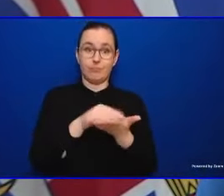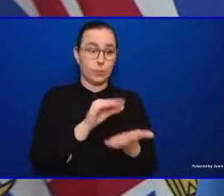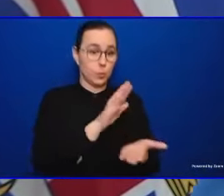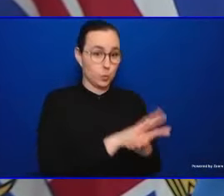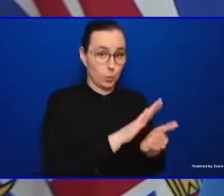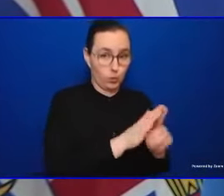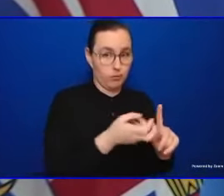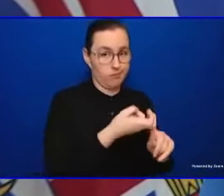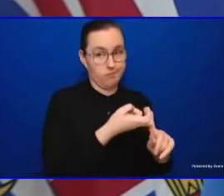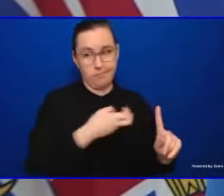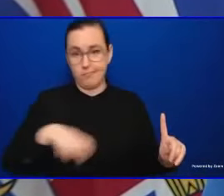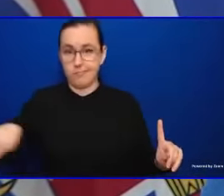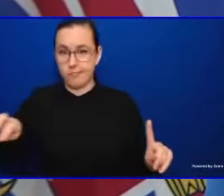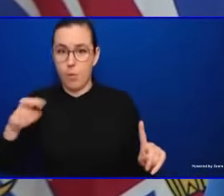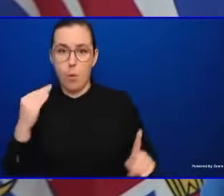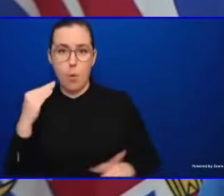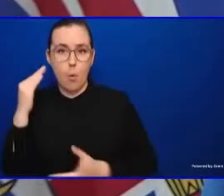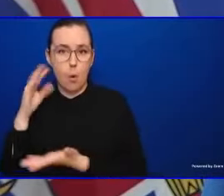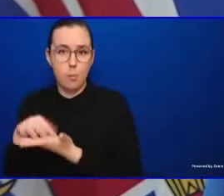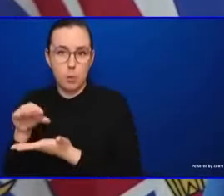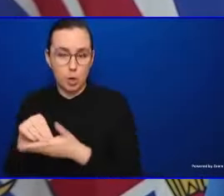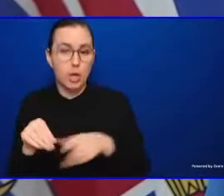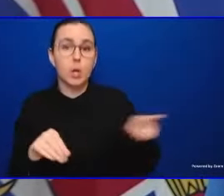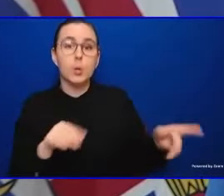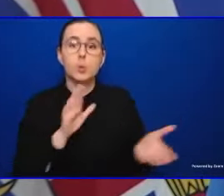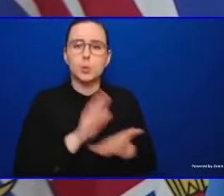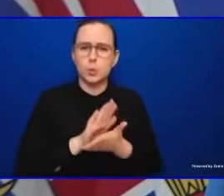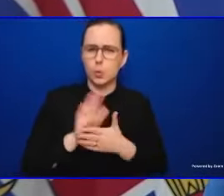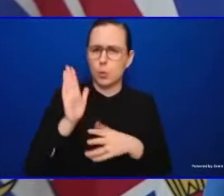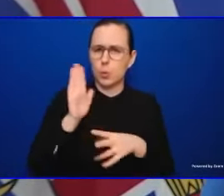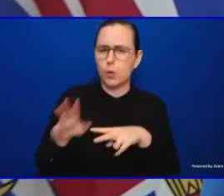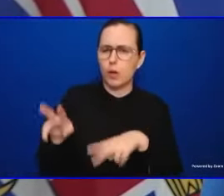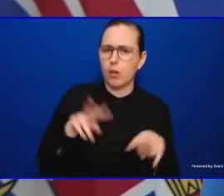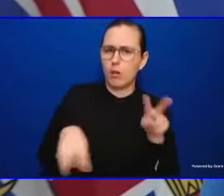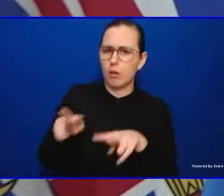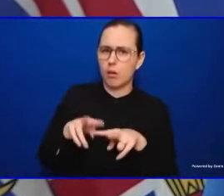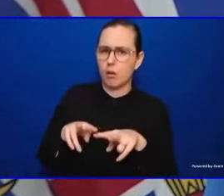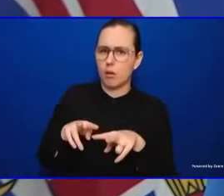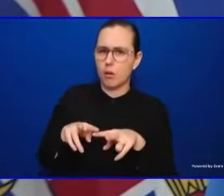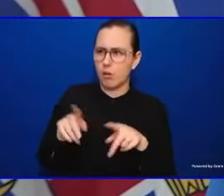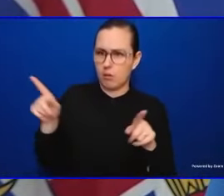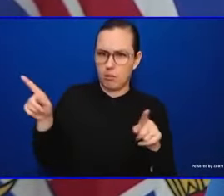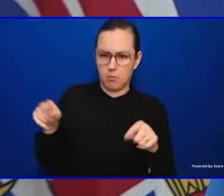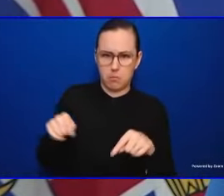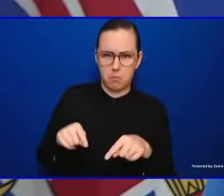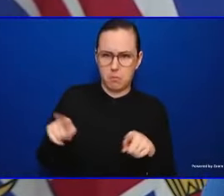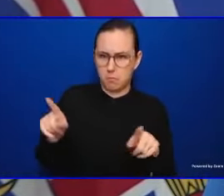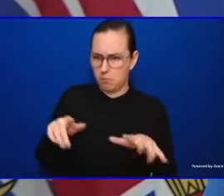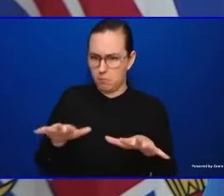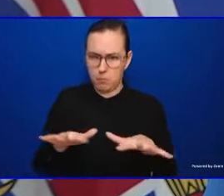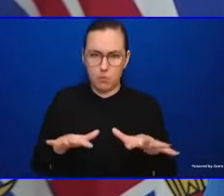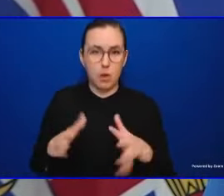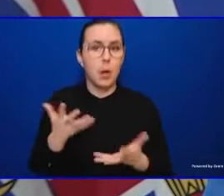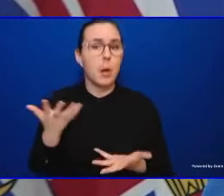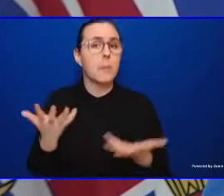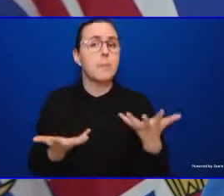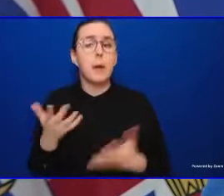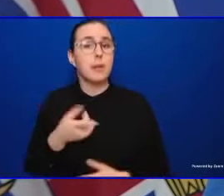schools will make based on their assessment of what is happening with their own own workforce in terms of